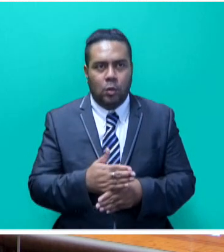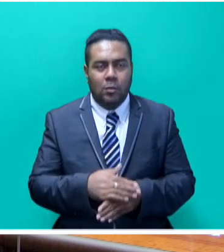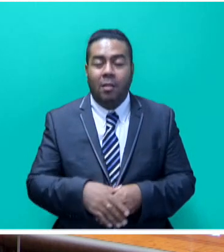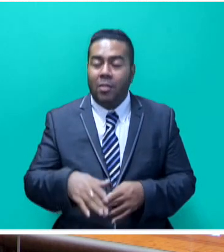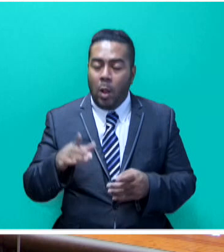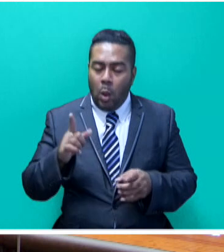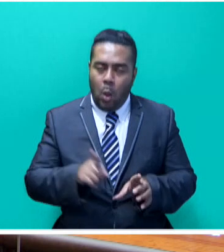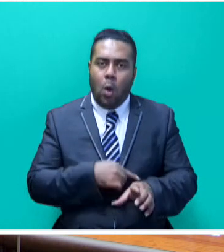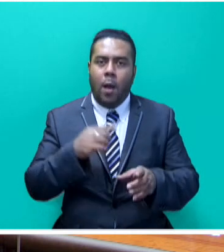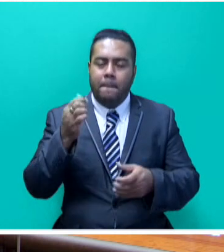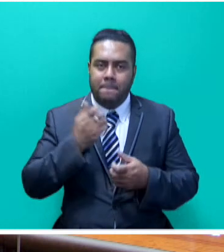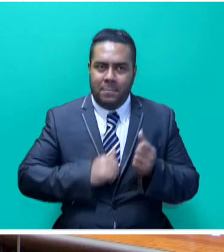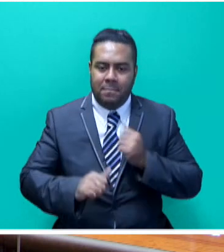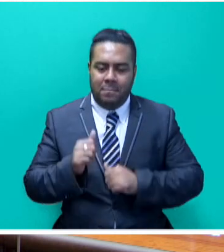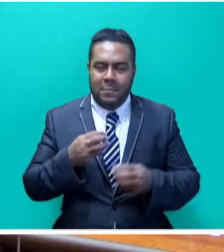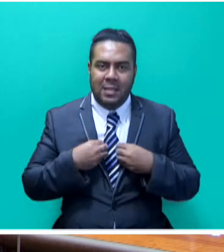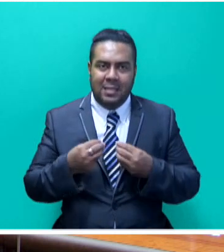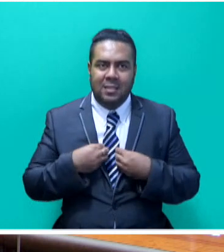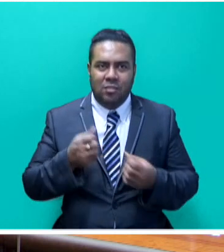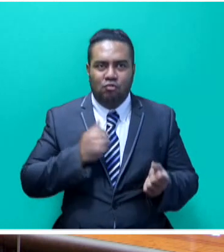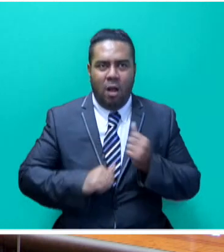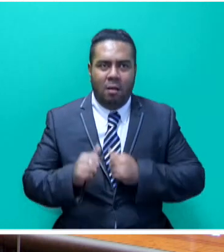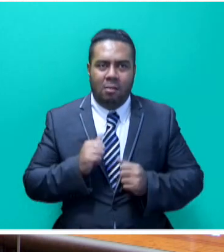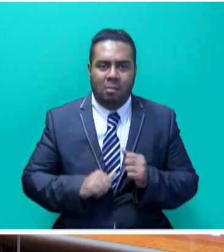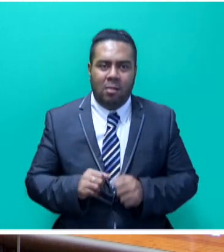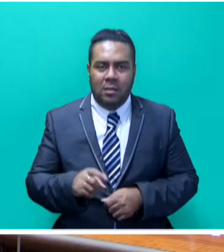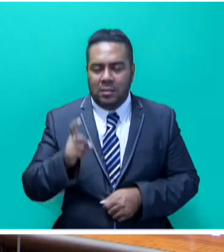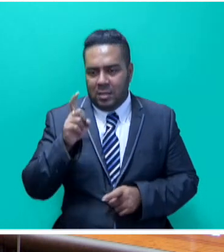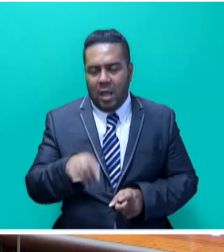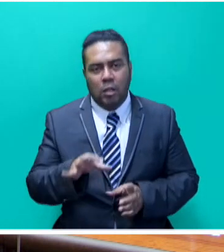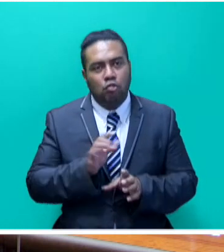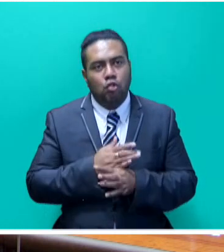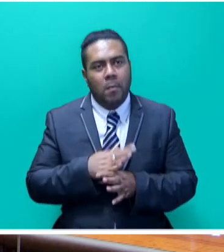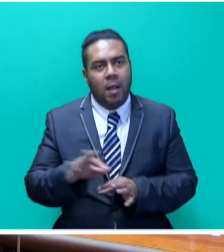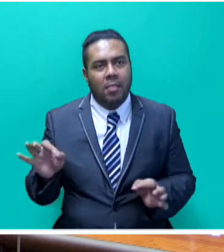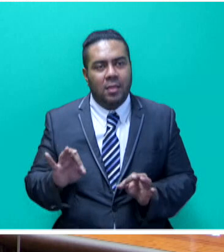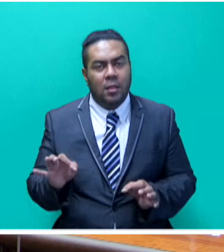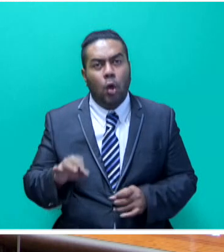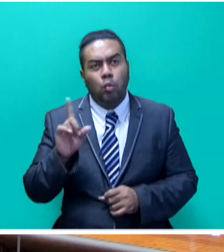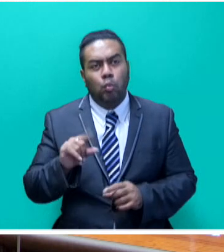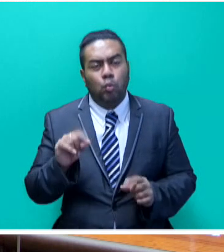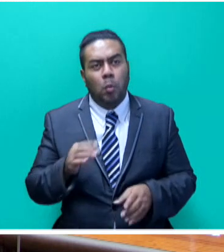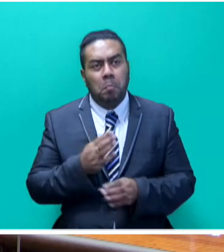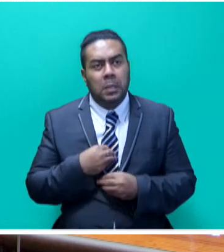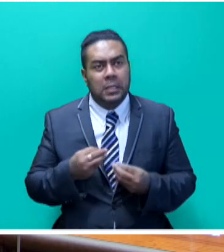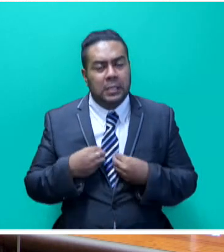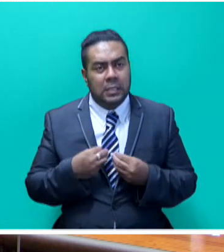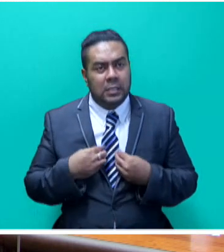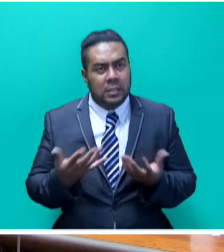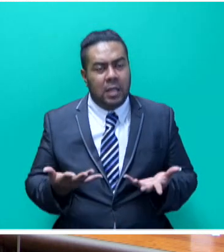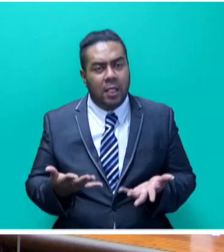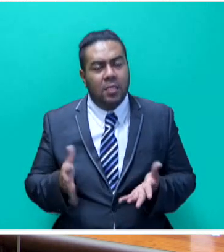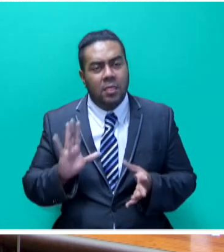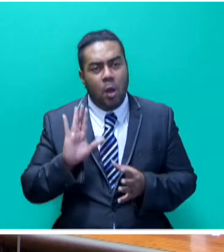longer businesses struggle, and the longer Fijians remain without jobs. Now, doing business, sir, I want to ask the Leader of Opposition and the